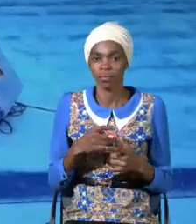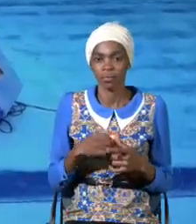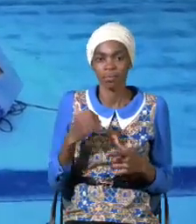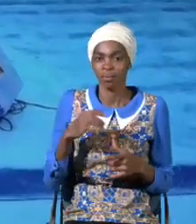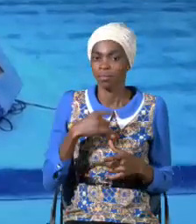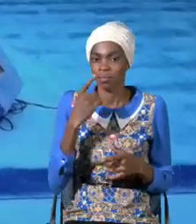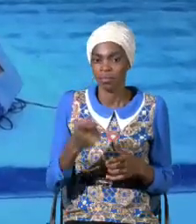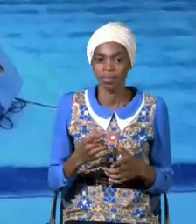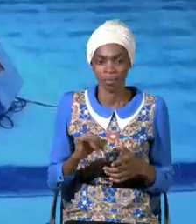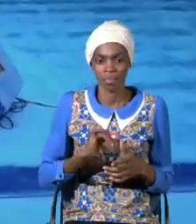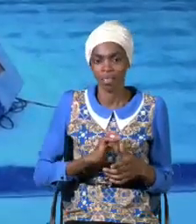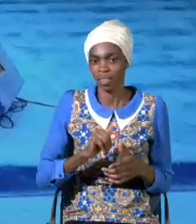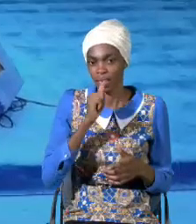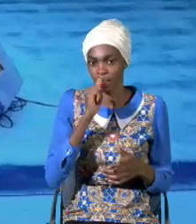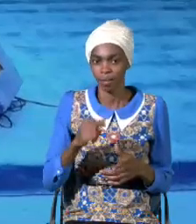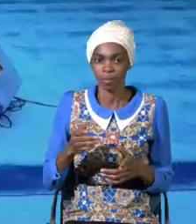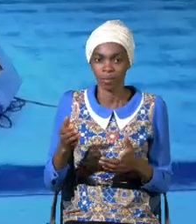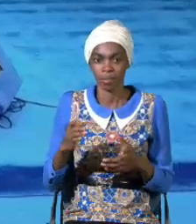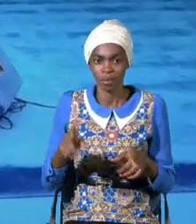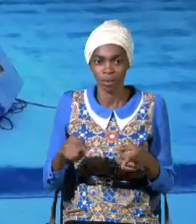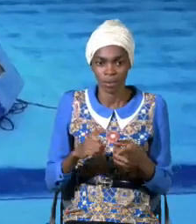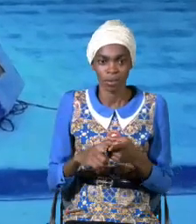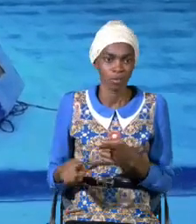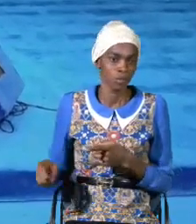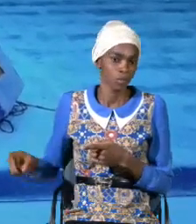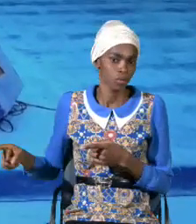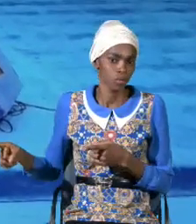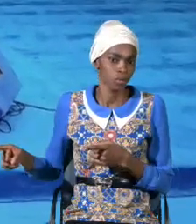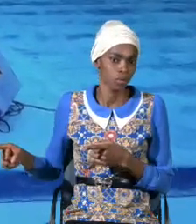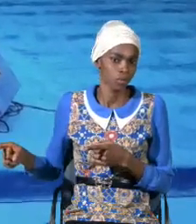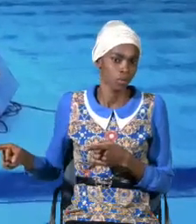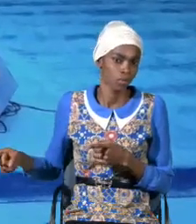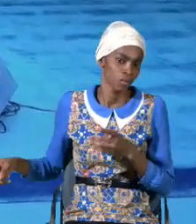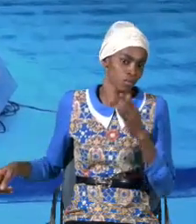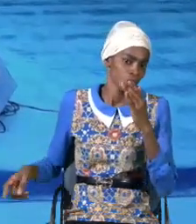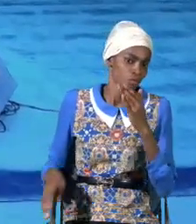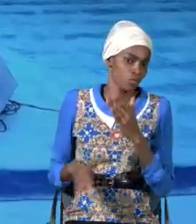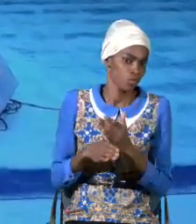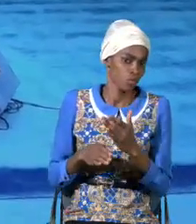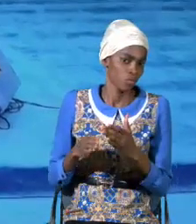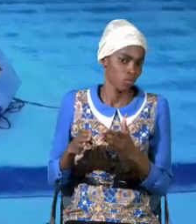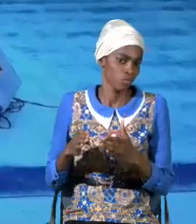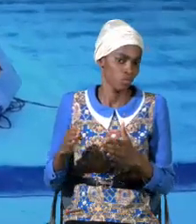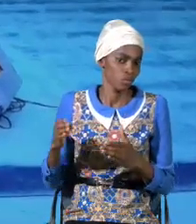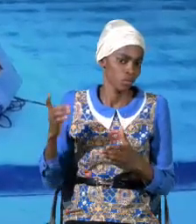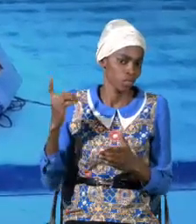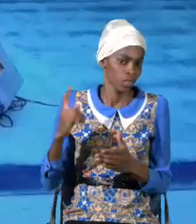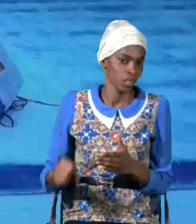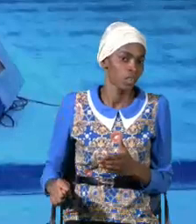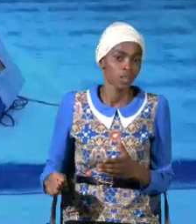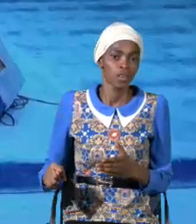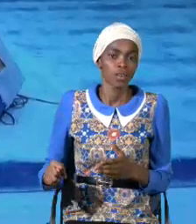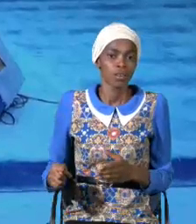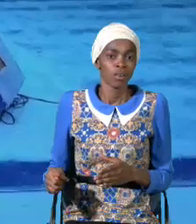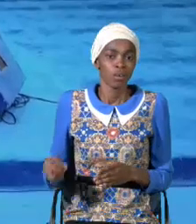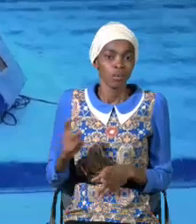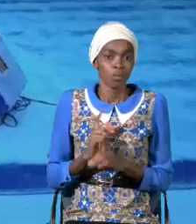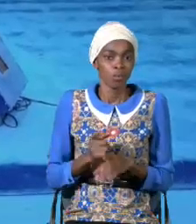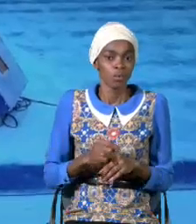I'm going to throw the ball onto you. Get ready and catch. Then they